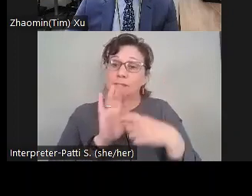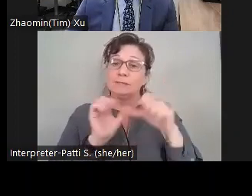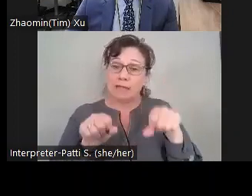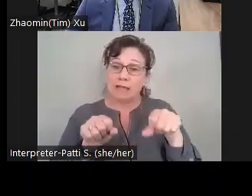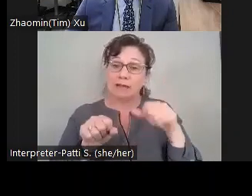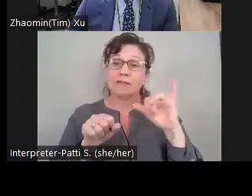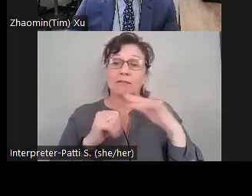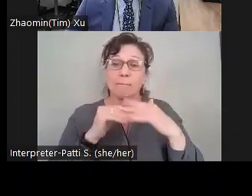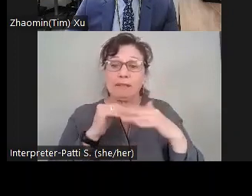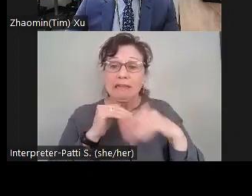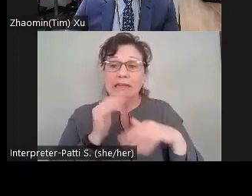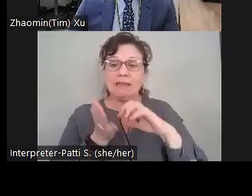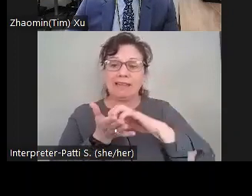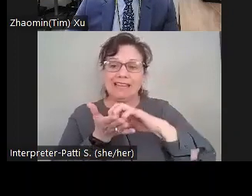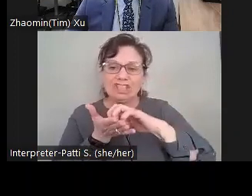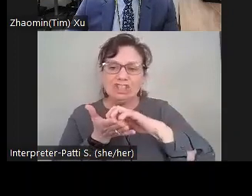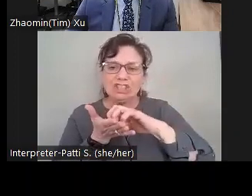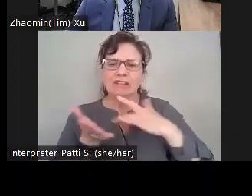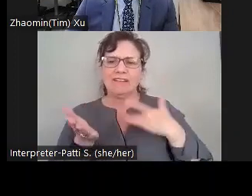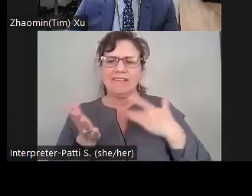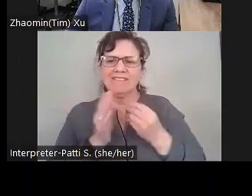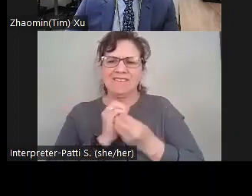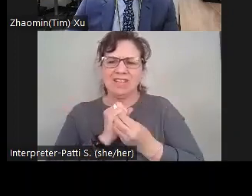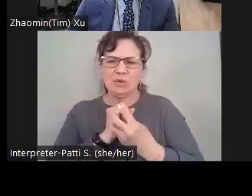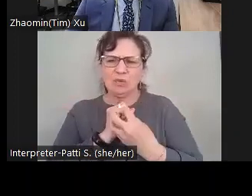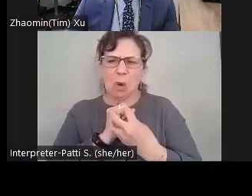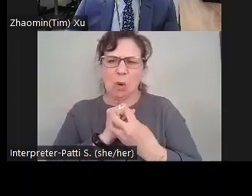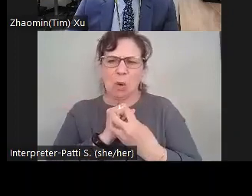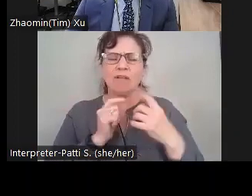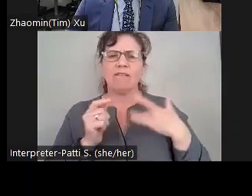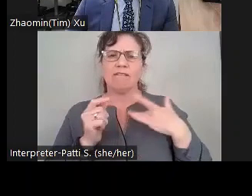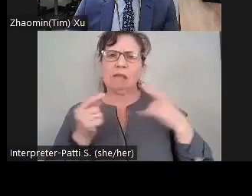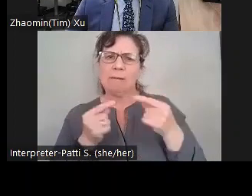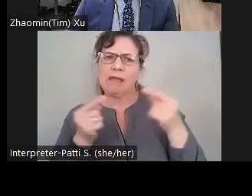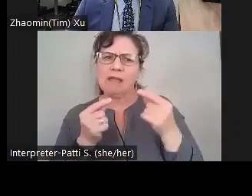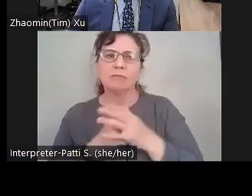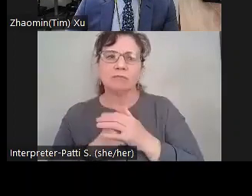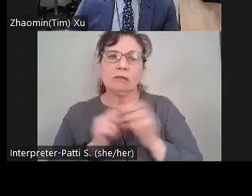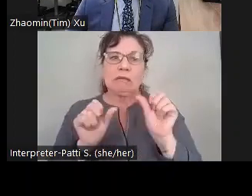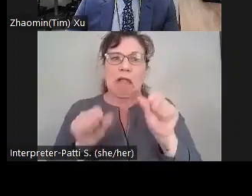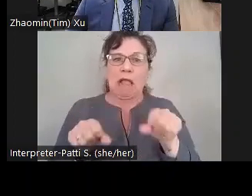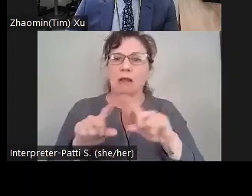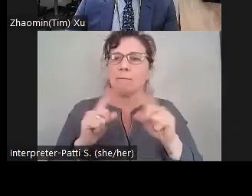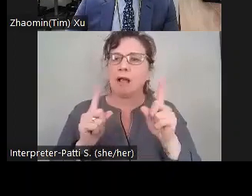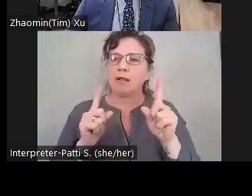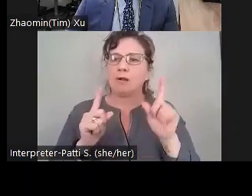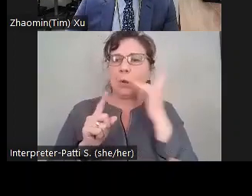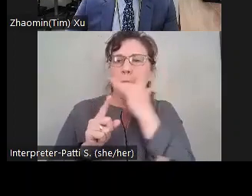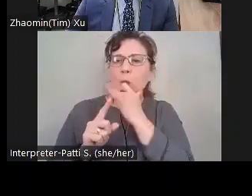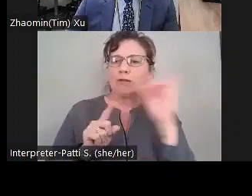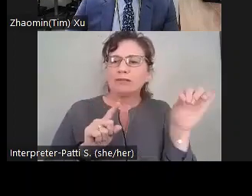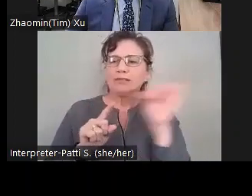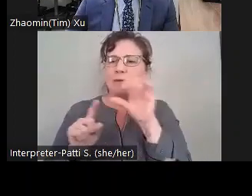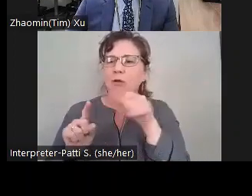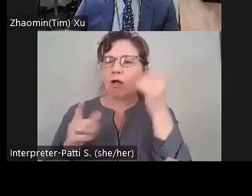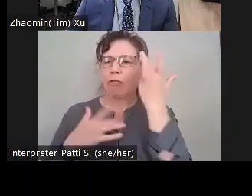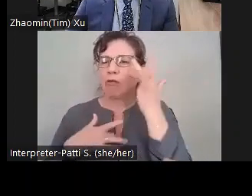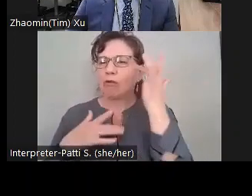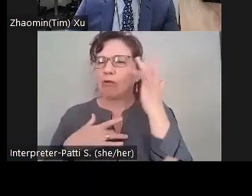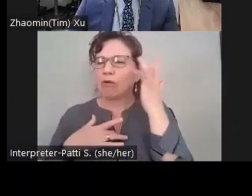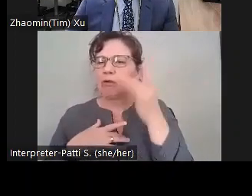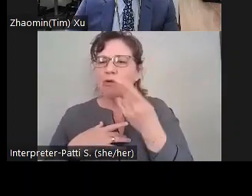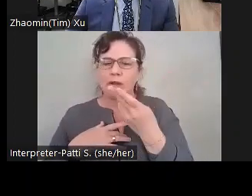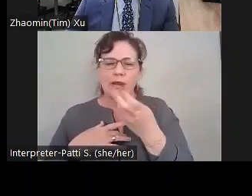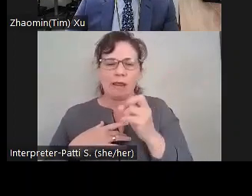bleeding, itching, feeling of a growth, or pain. But that also mimics a lot of other anal rectal issues like hemorrhoids